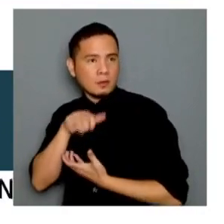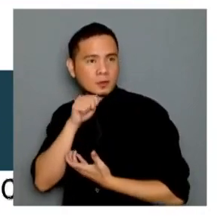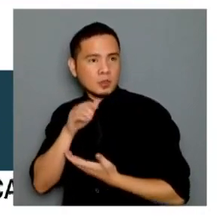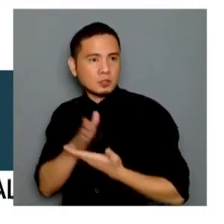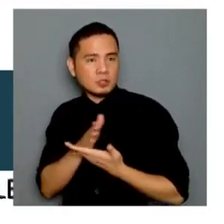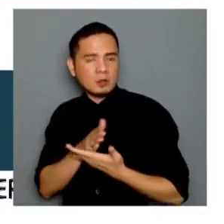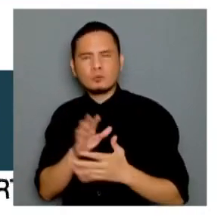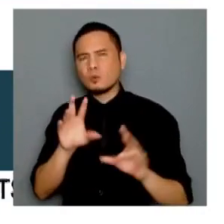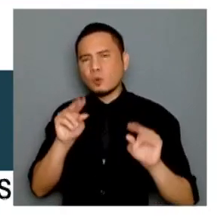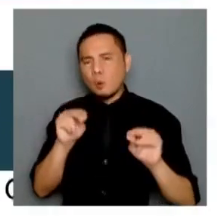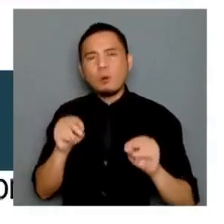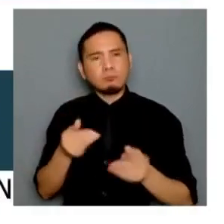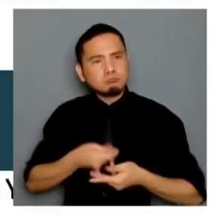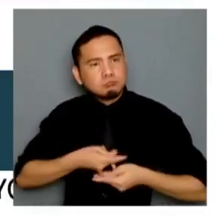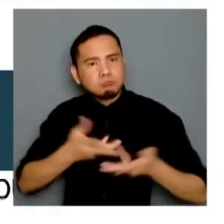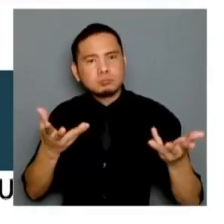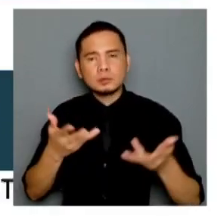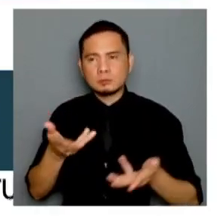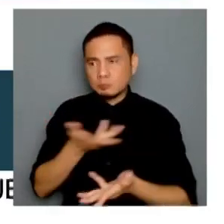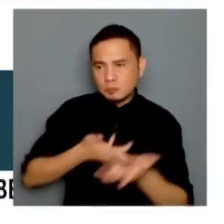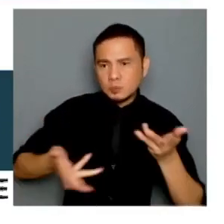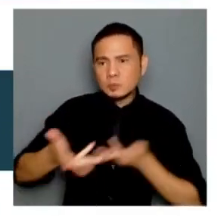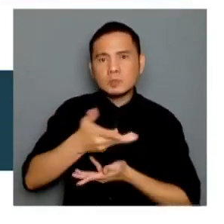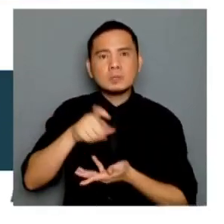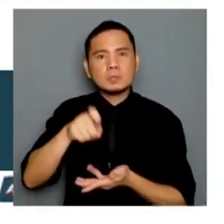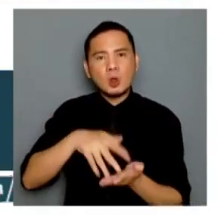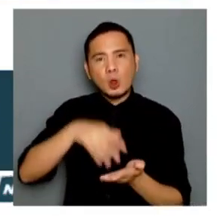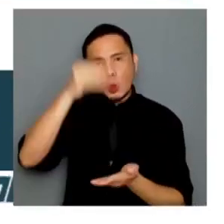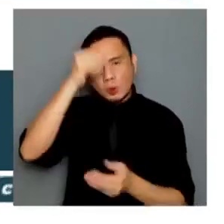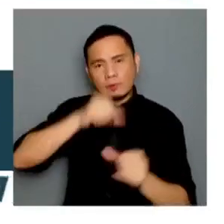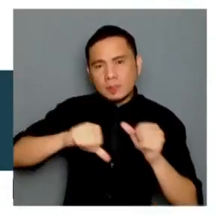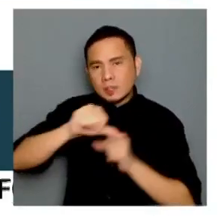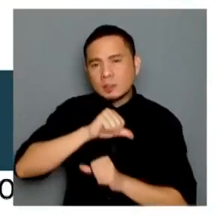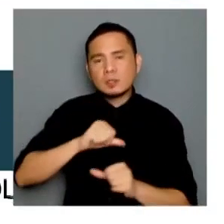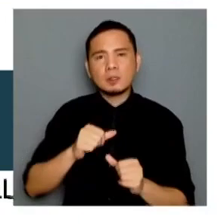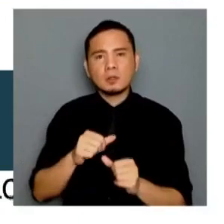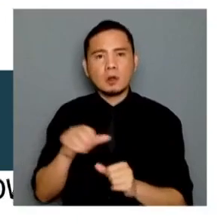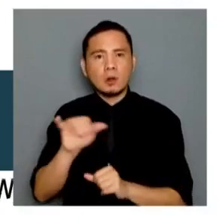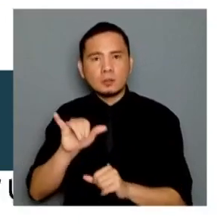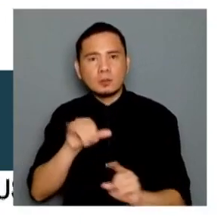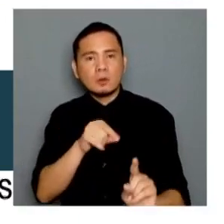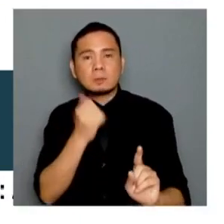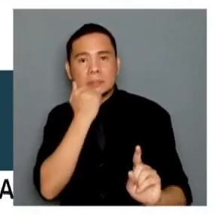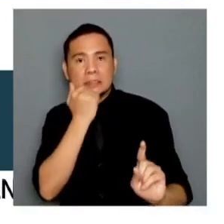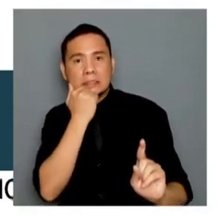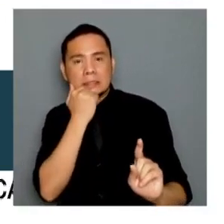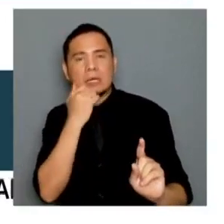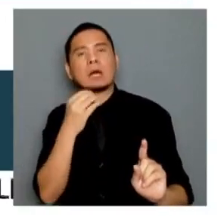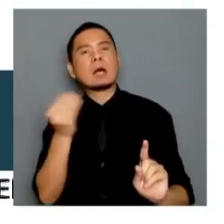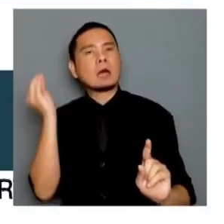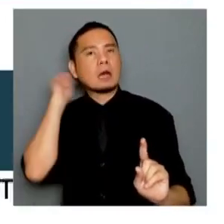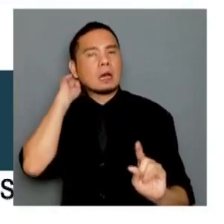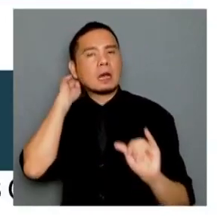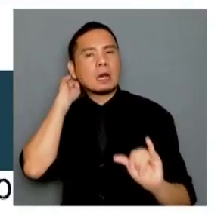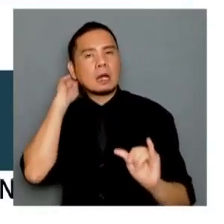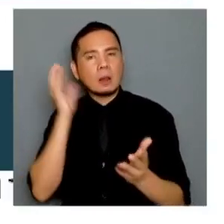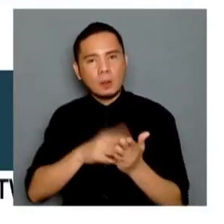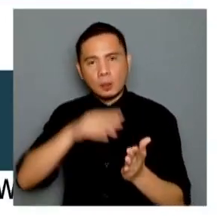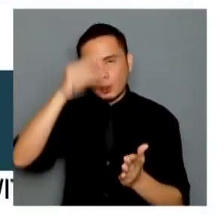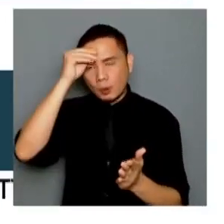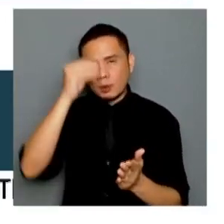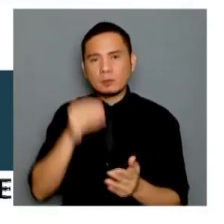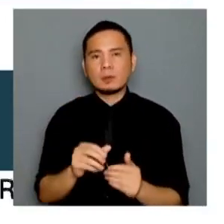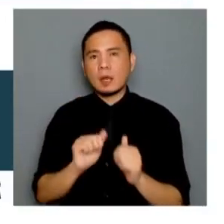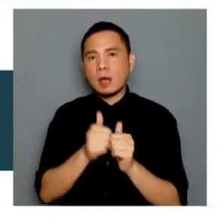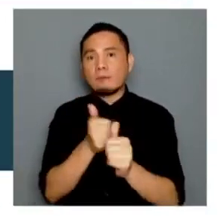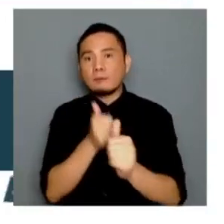always learn from each other our best practices. We can also learn from our mistakes, things that we should not do. And there's